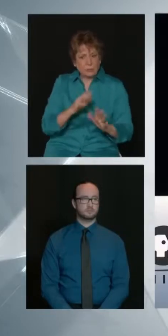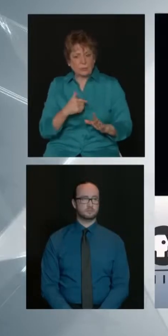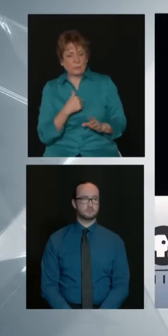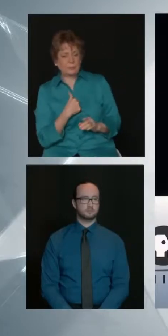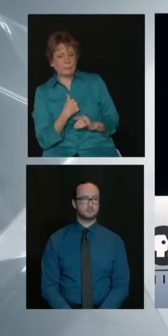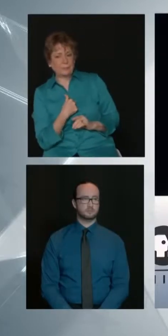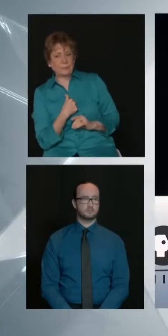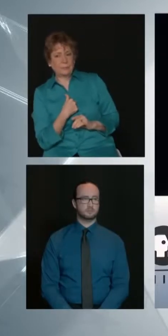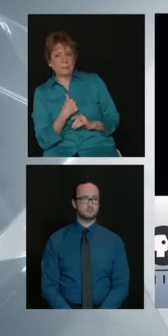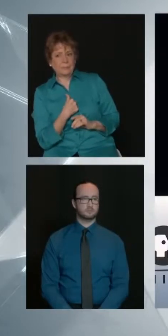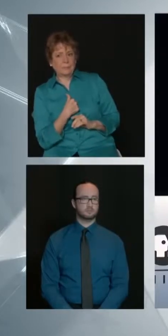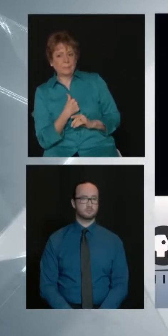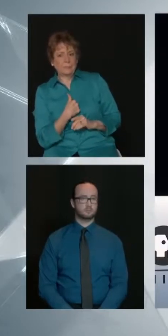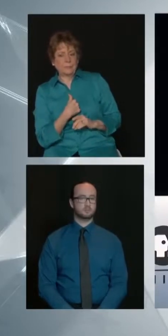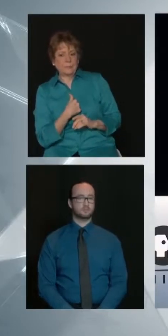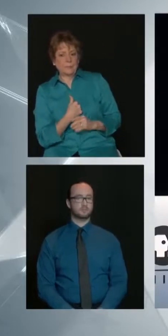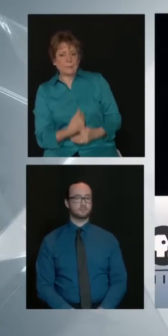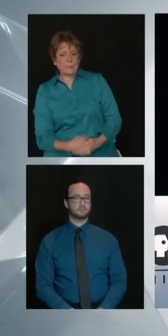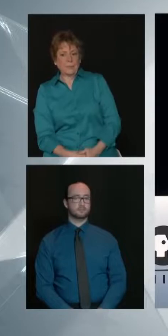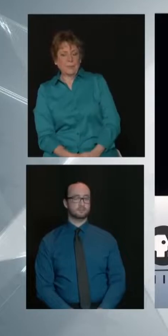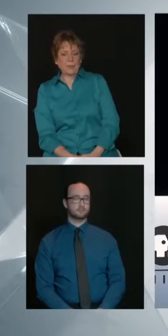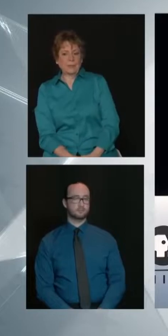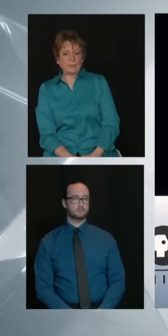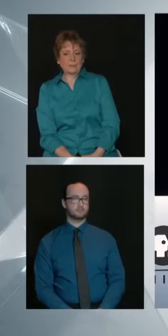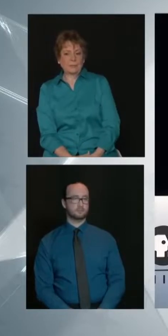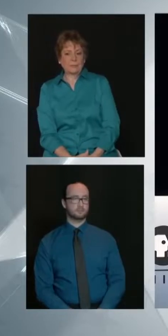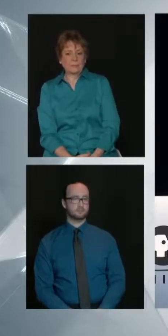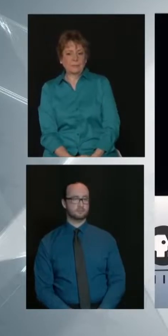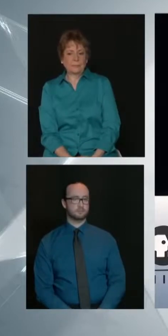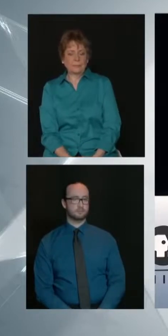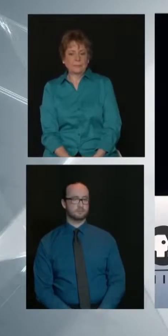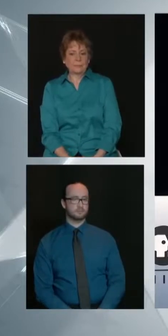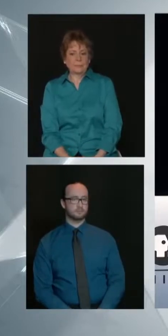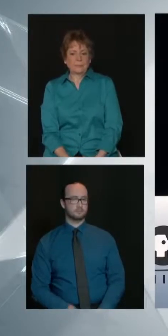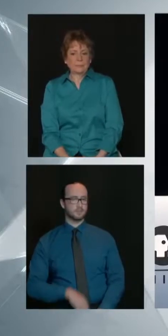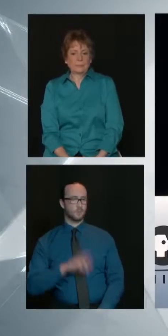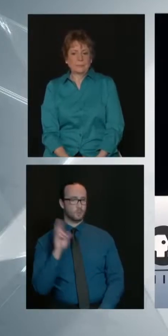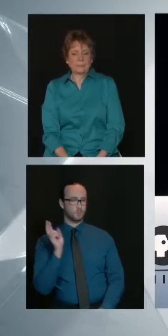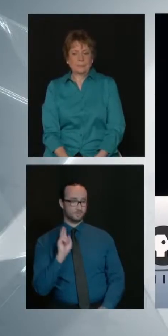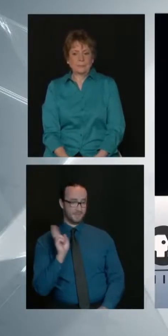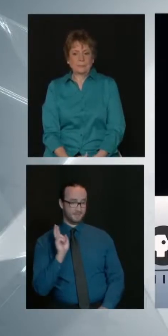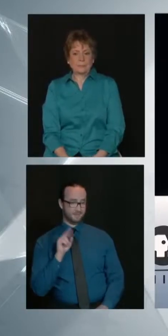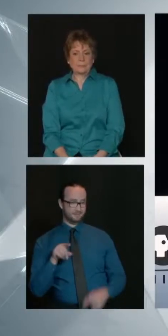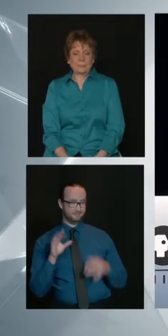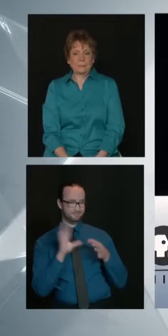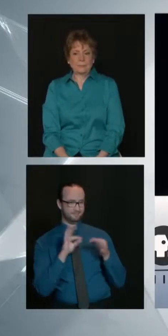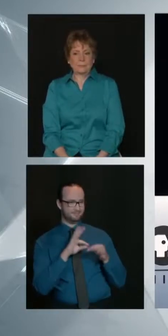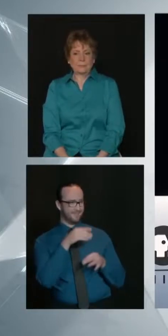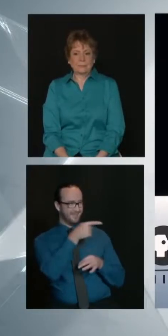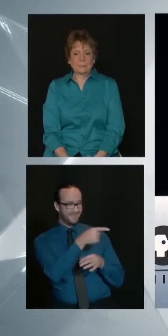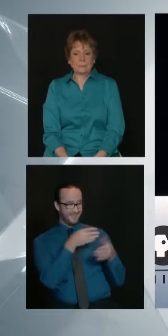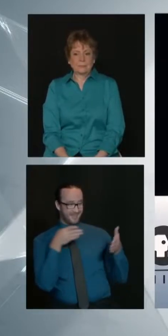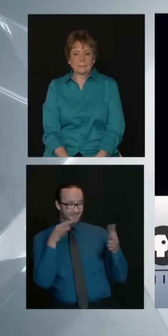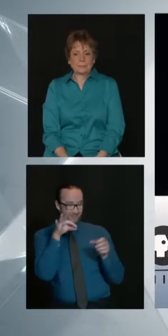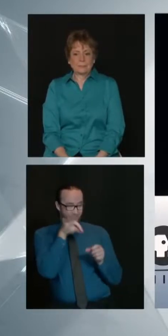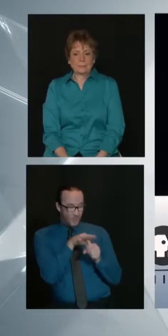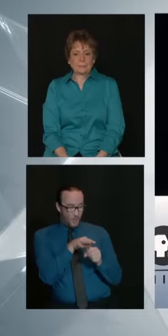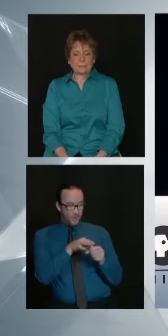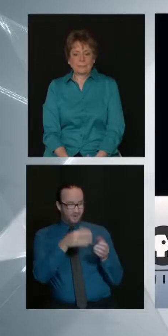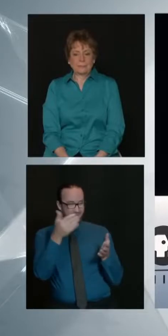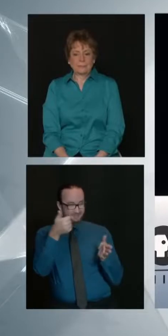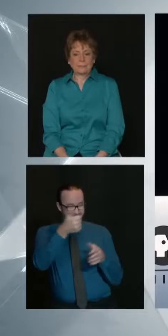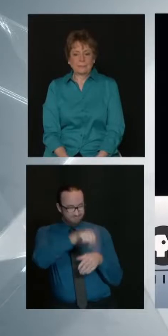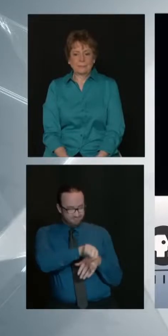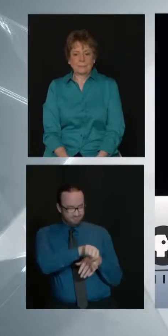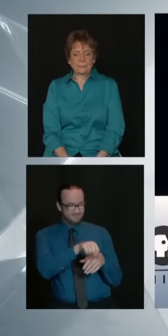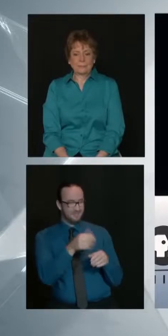hiring 18,000 more Border Patrol agents and then said yes to 87,000 new IRS agents. I'm sure we're going to talk more about the border. I just want to ask one